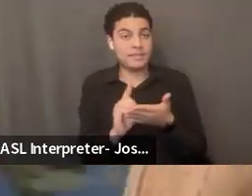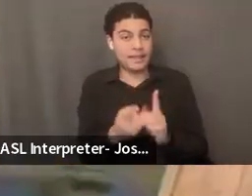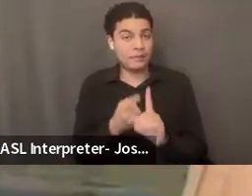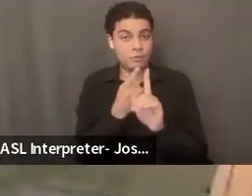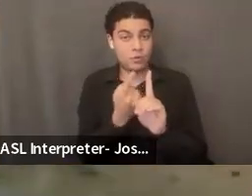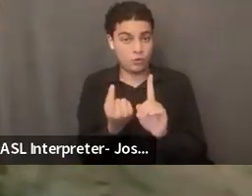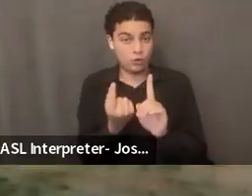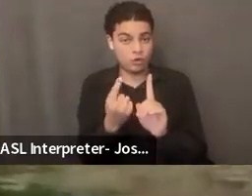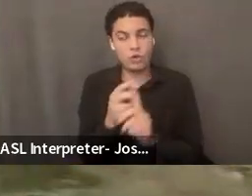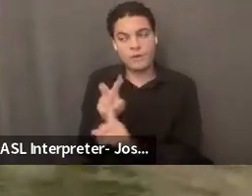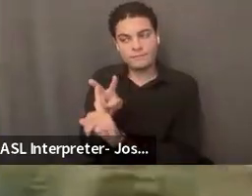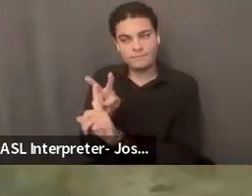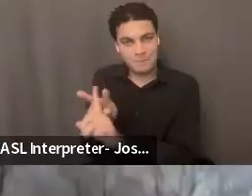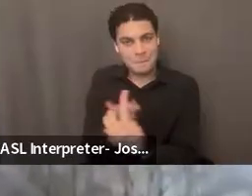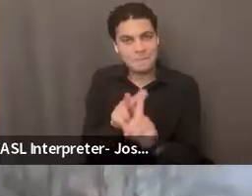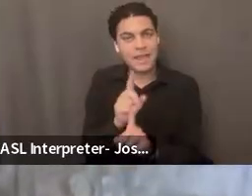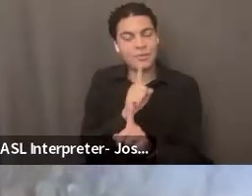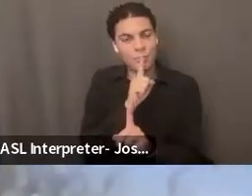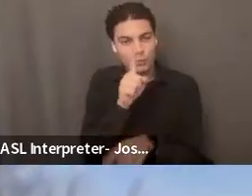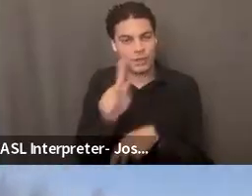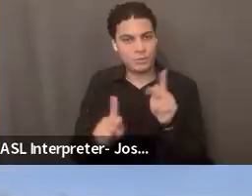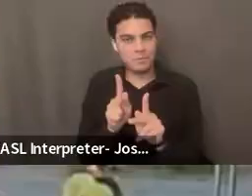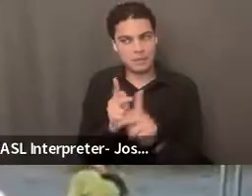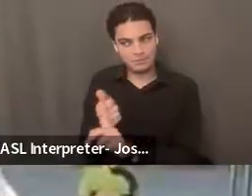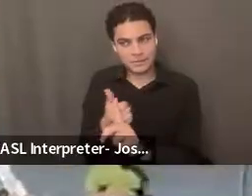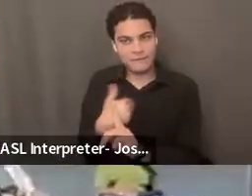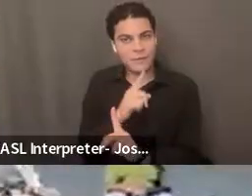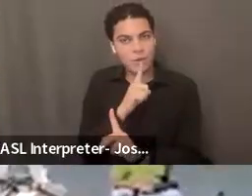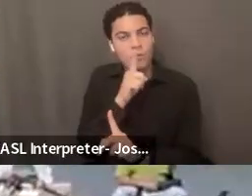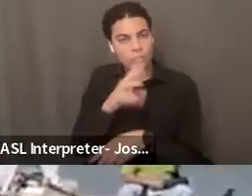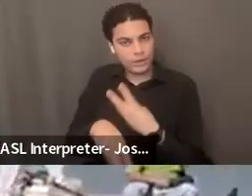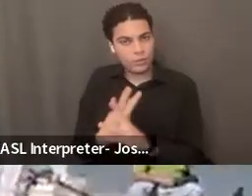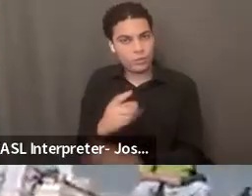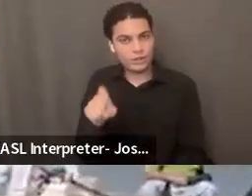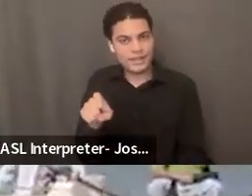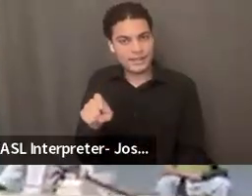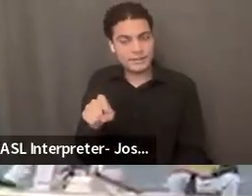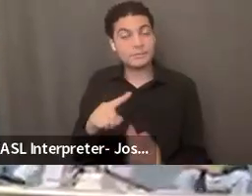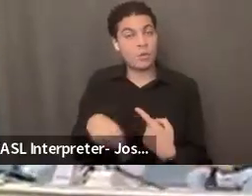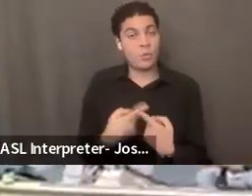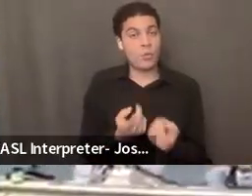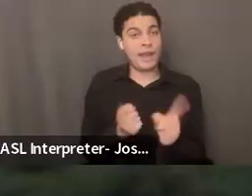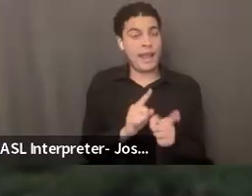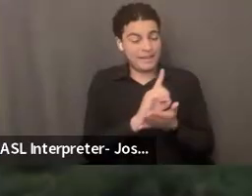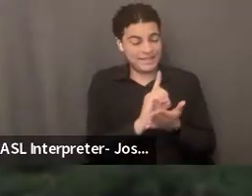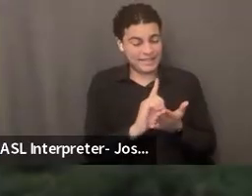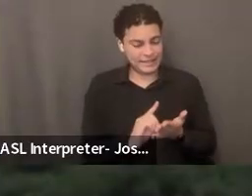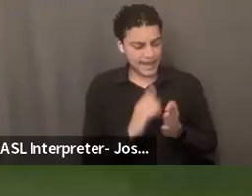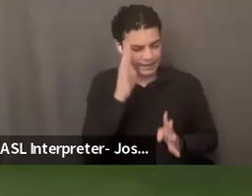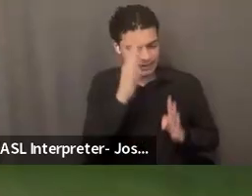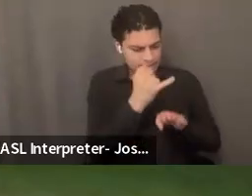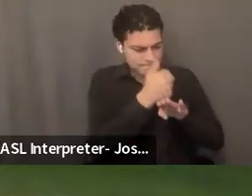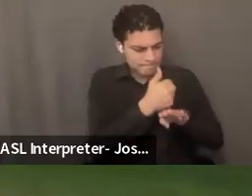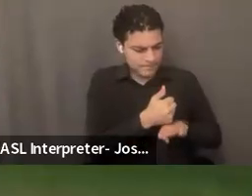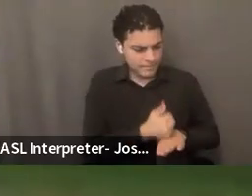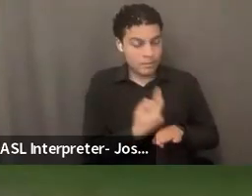needs. When we developed the kayak launch, we collaborated and worked alongside a team of adaptive paddlers, recreational